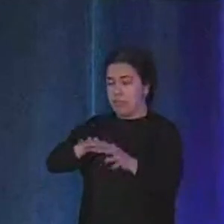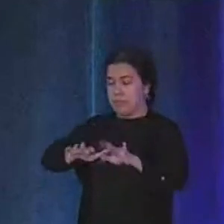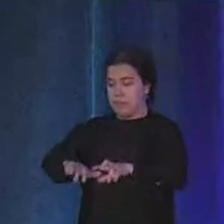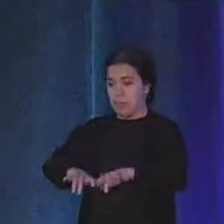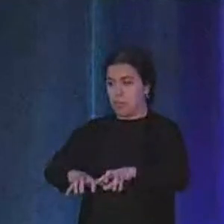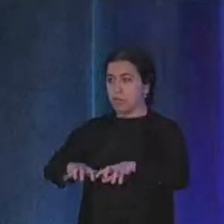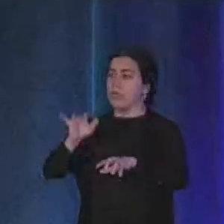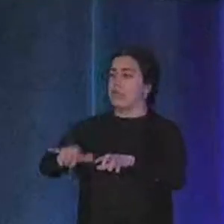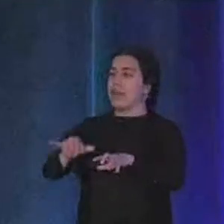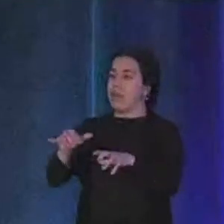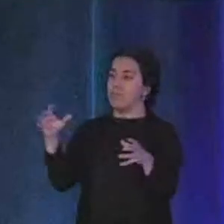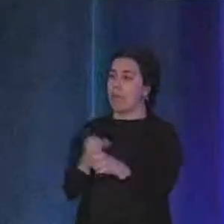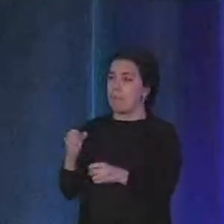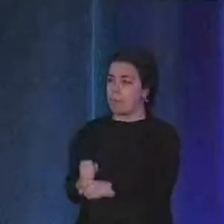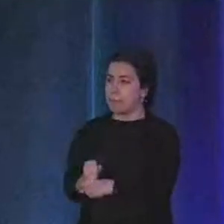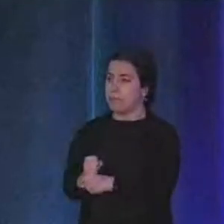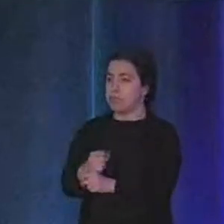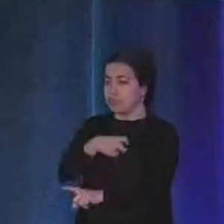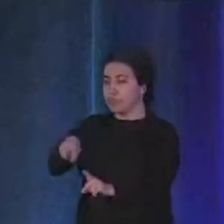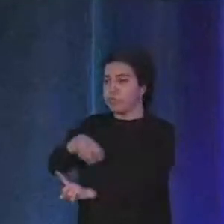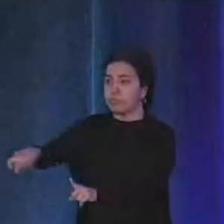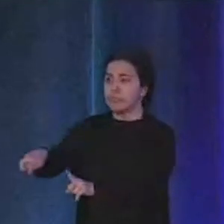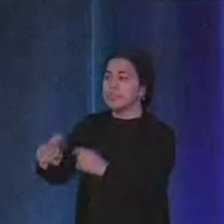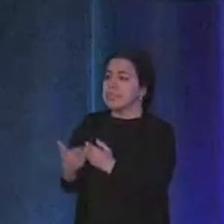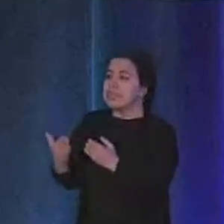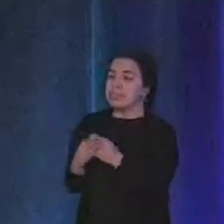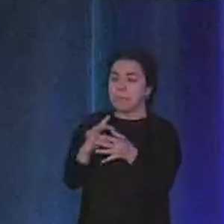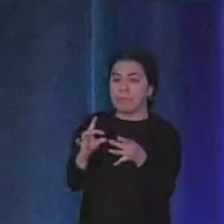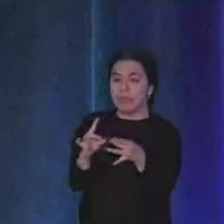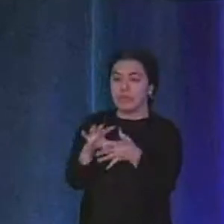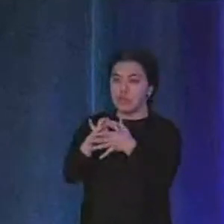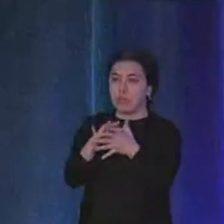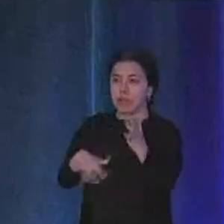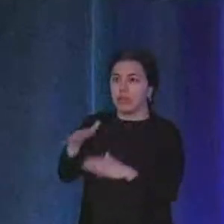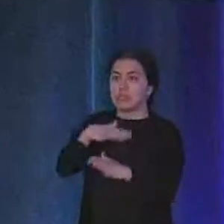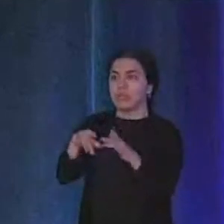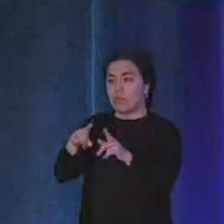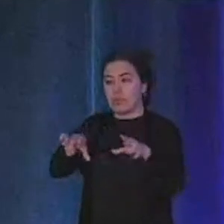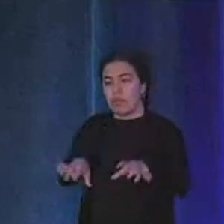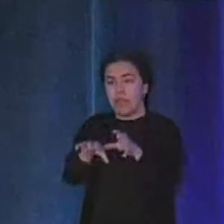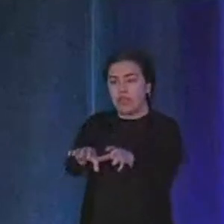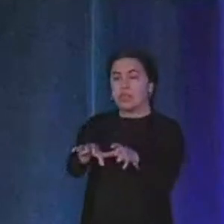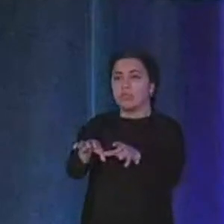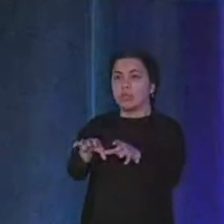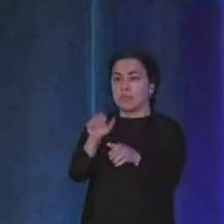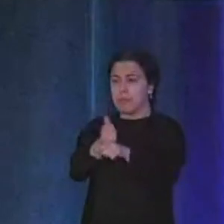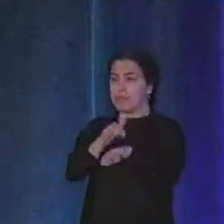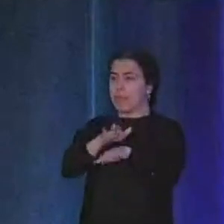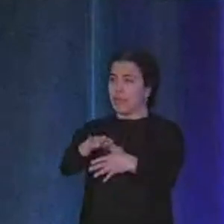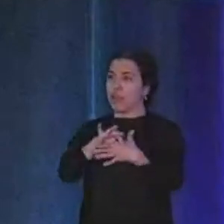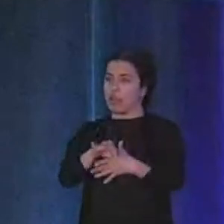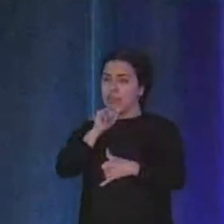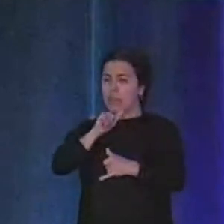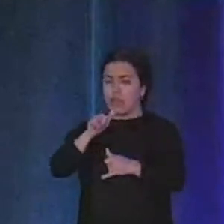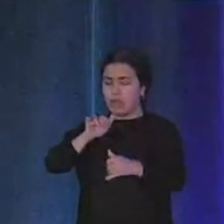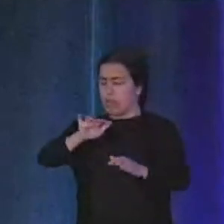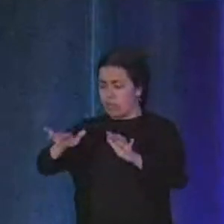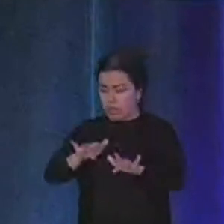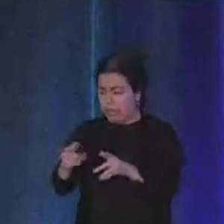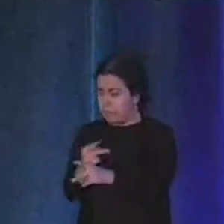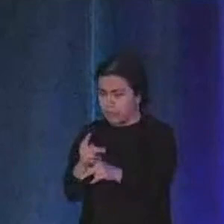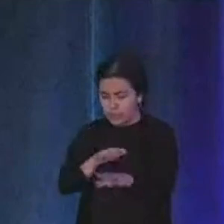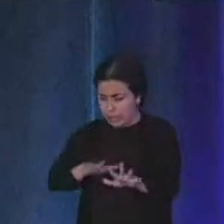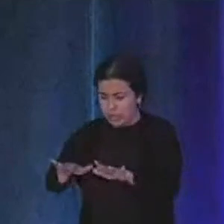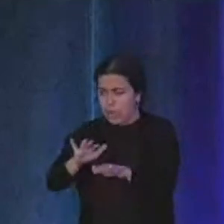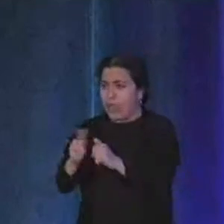with Discord, it makes it really easy to just be on a message and contextually take an action instead of fumbling through the buttons to figure